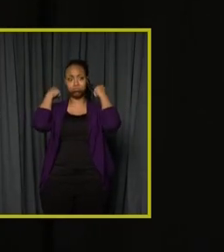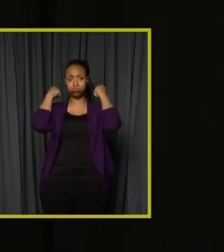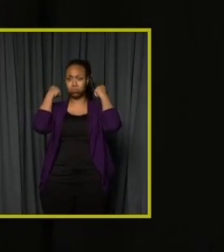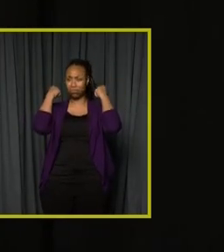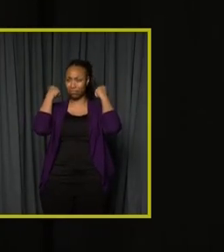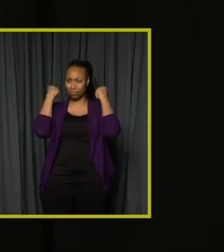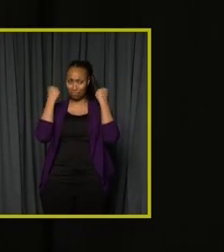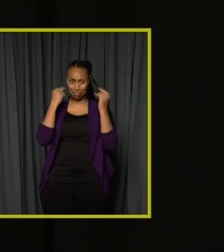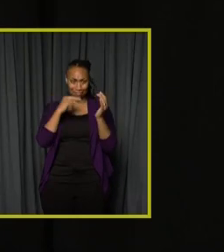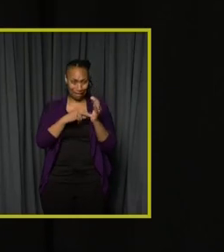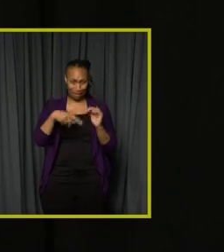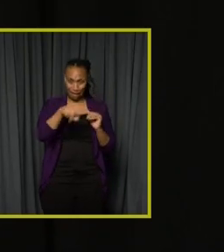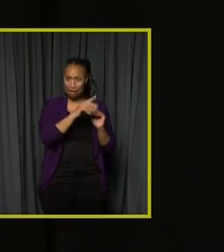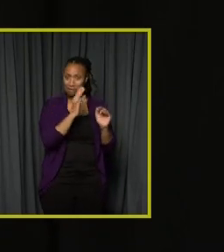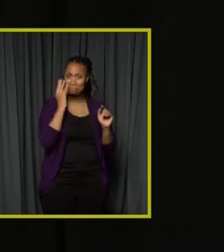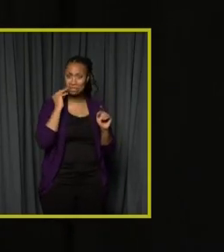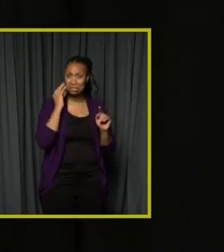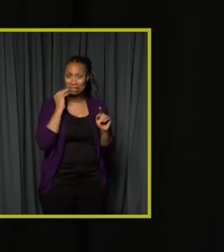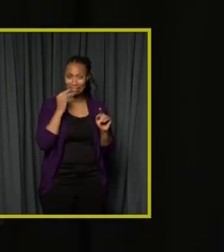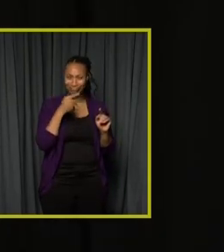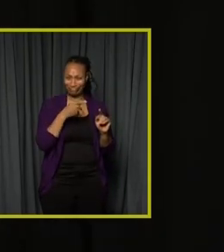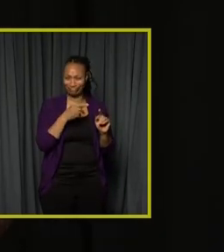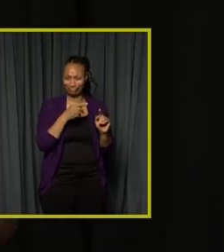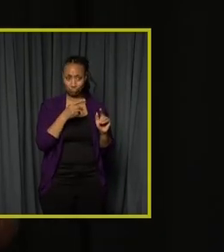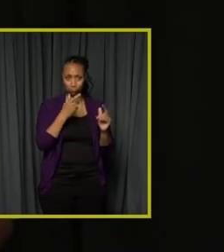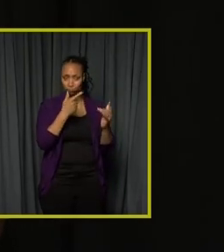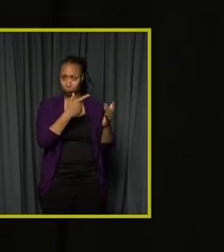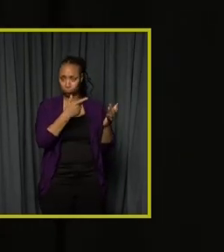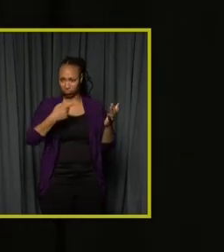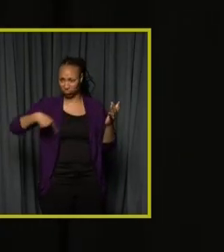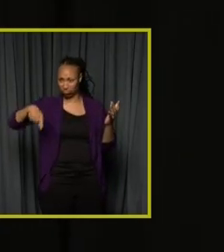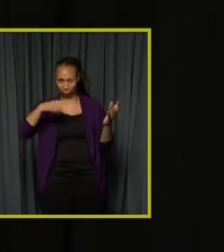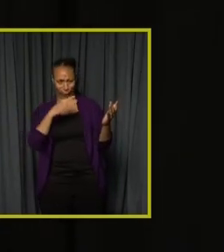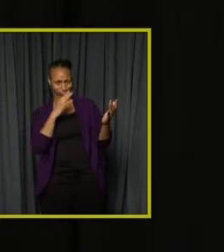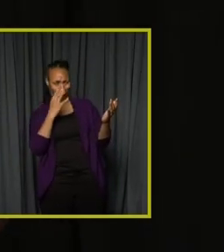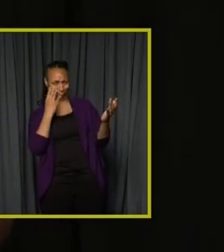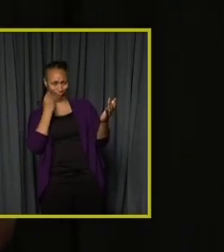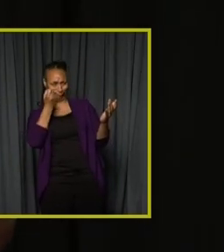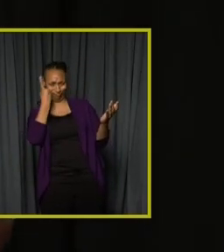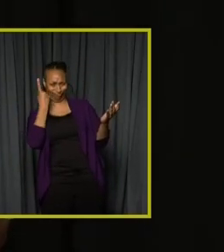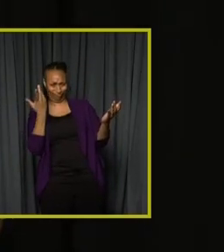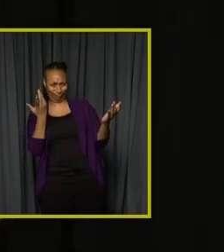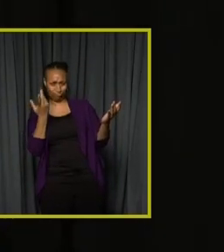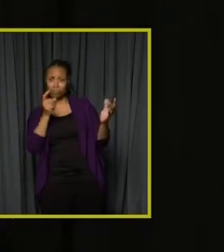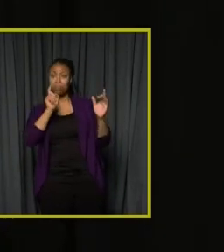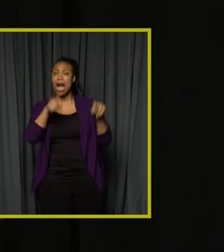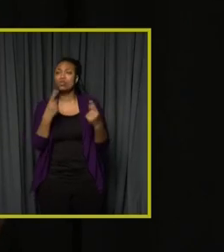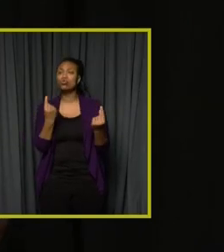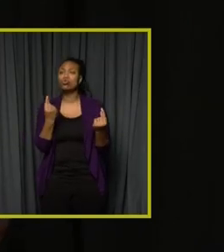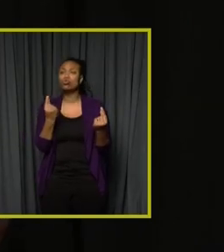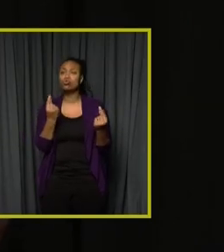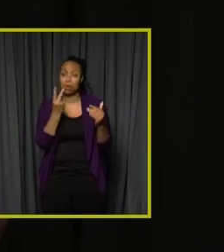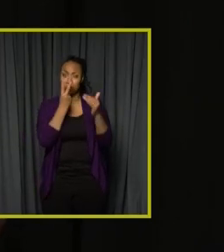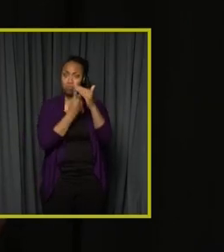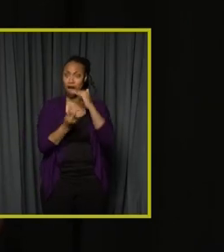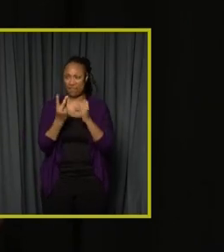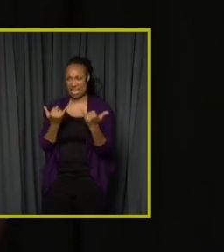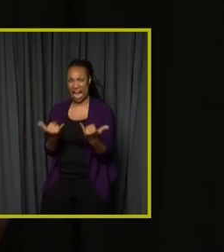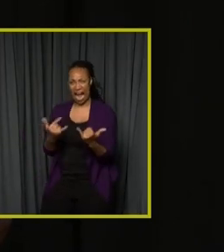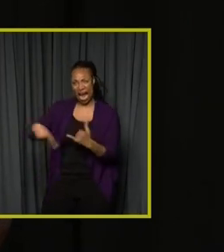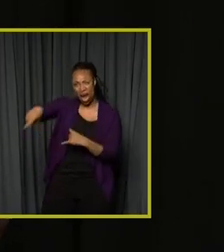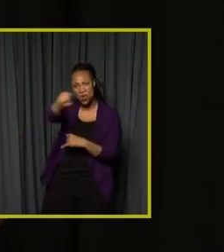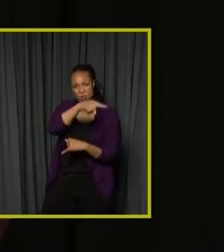understanding. They are neither moralizing poets nor singing saints, but assaulters of the